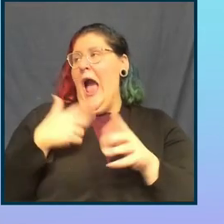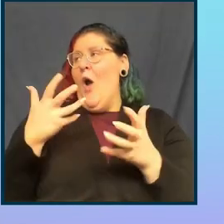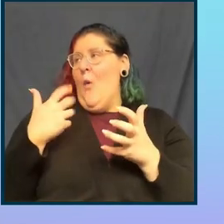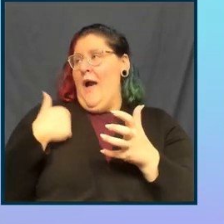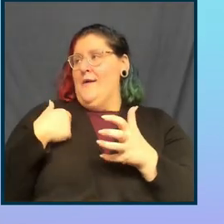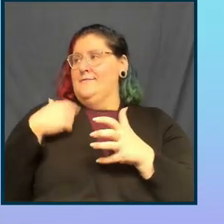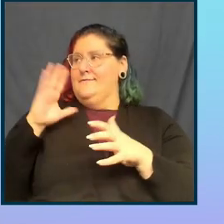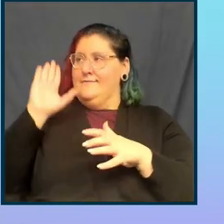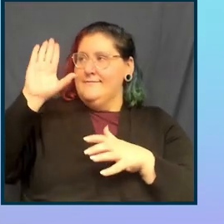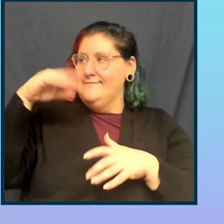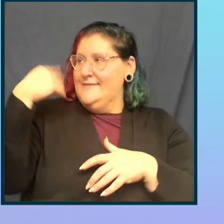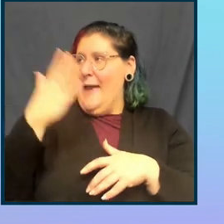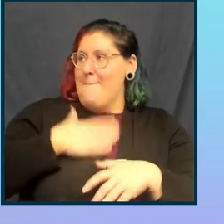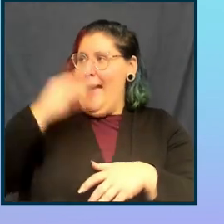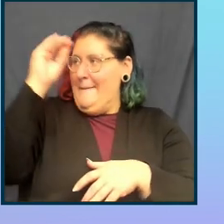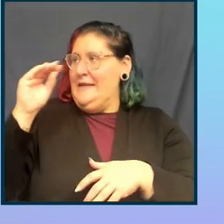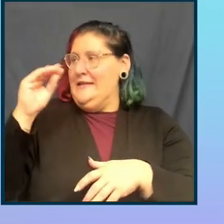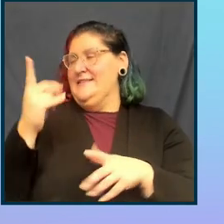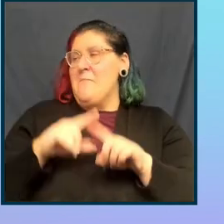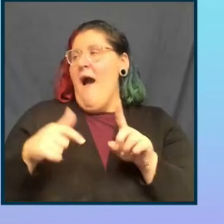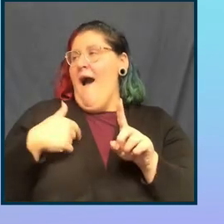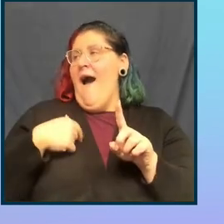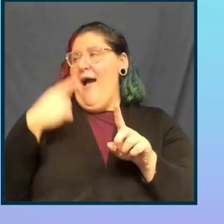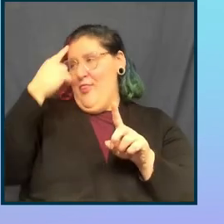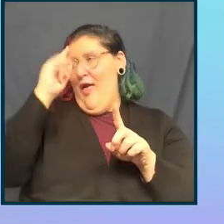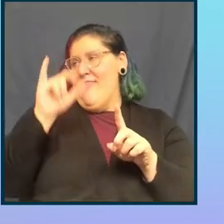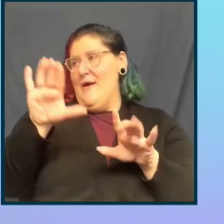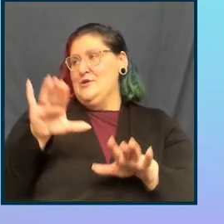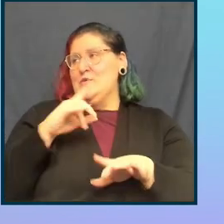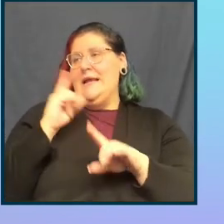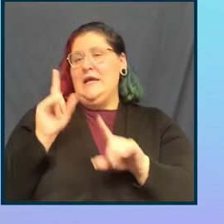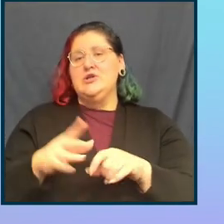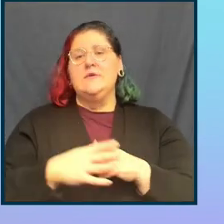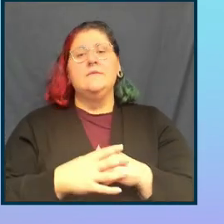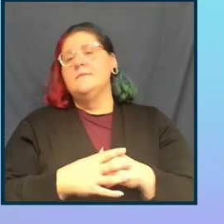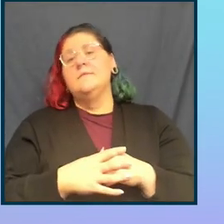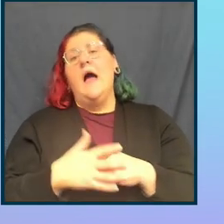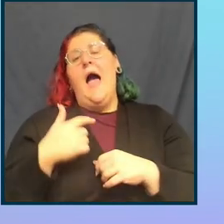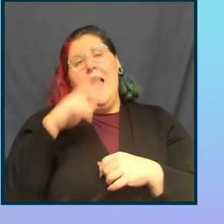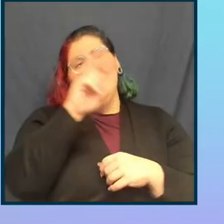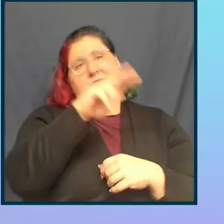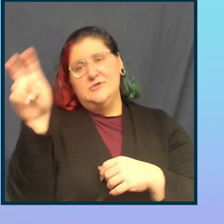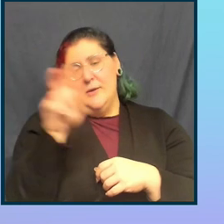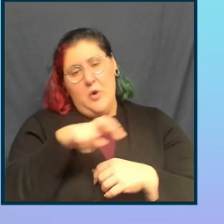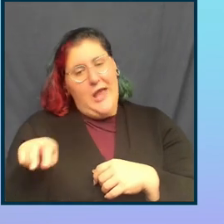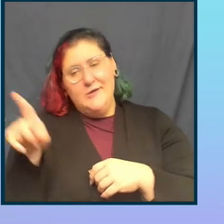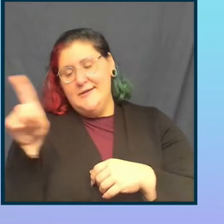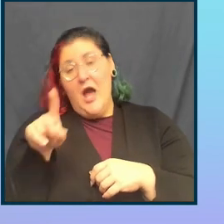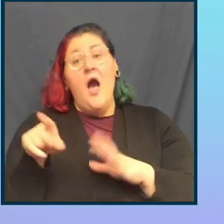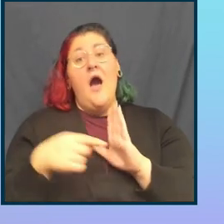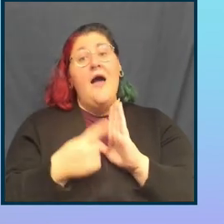answer. I'm going to just jump around through these. This is an interesting one. Do you have any specific